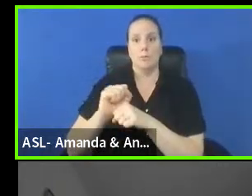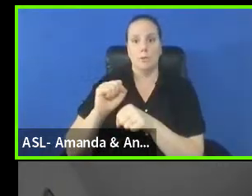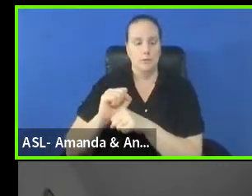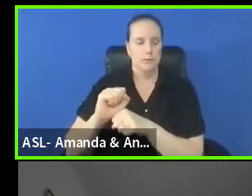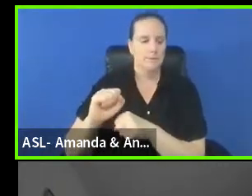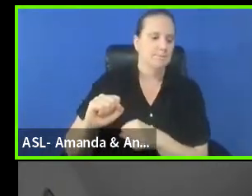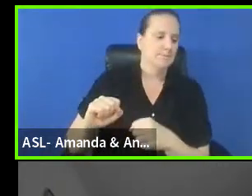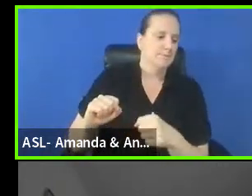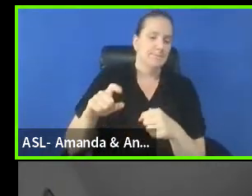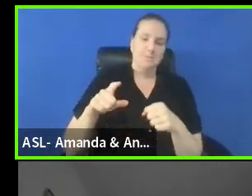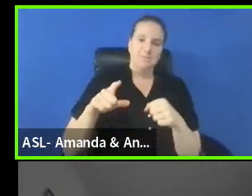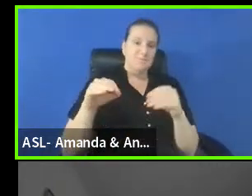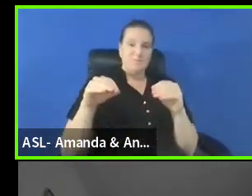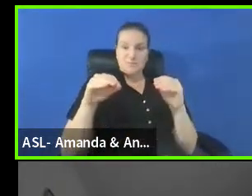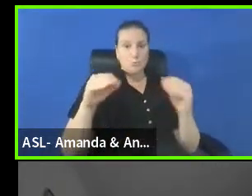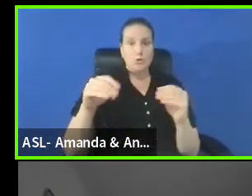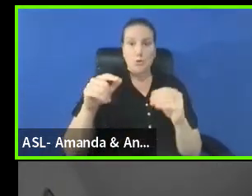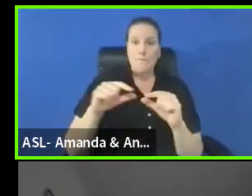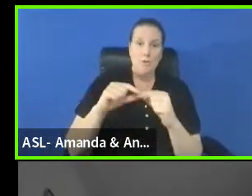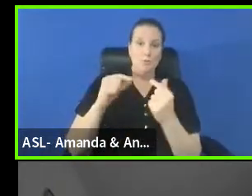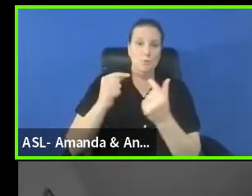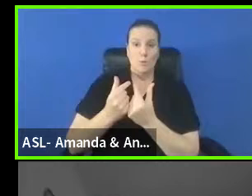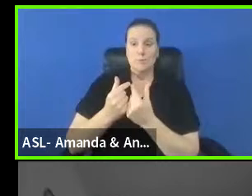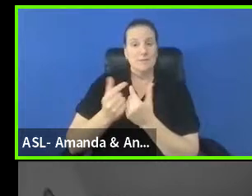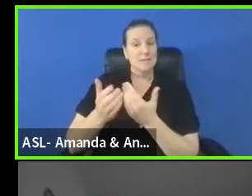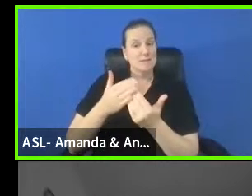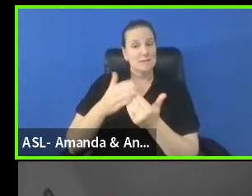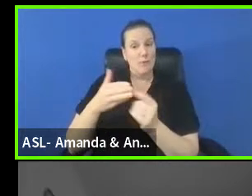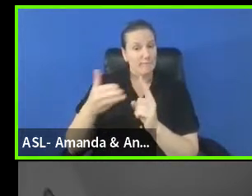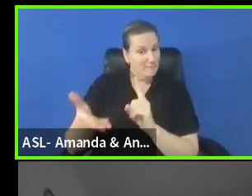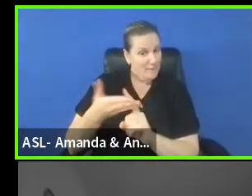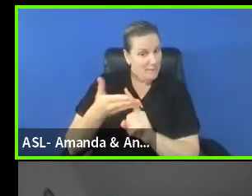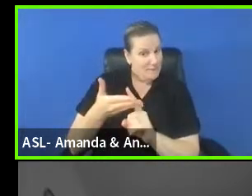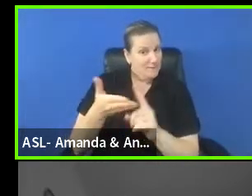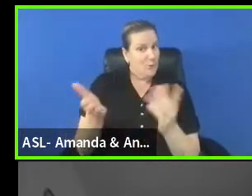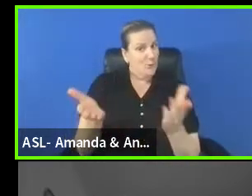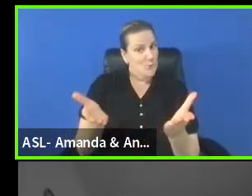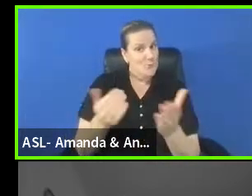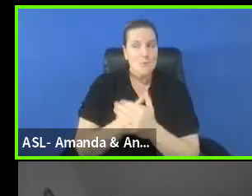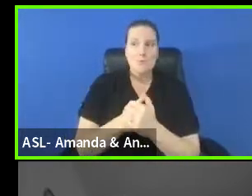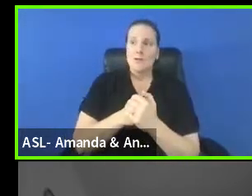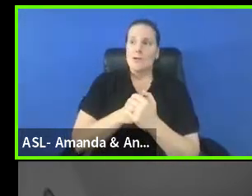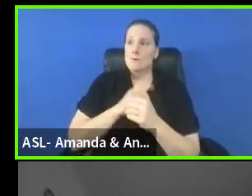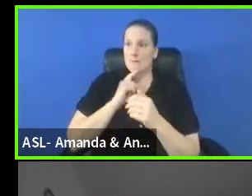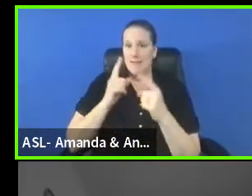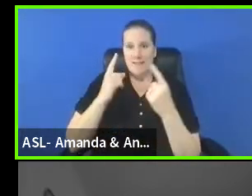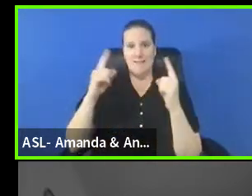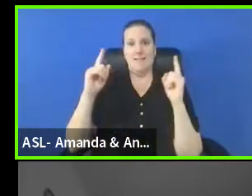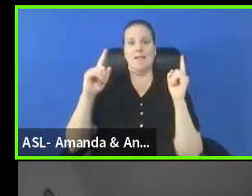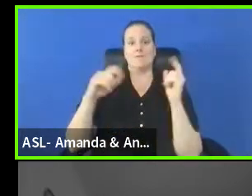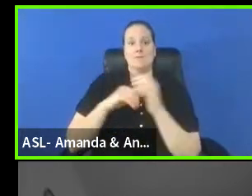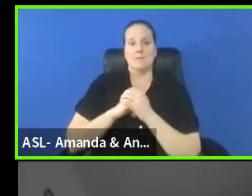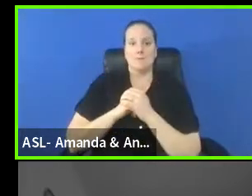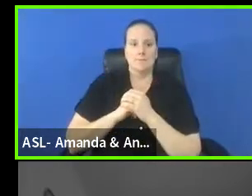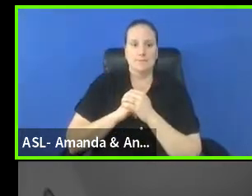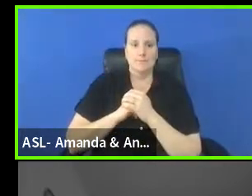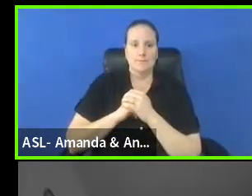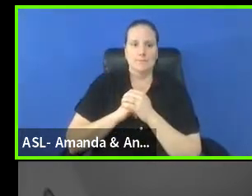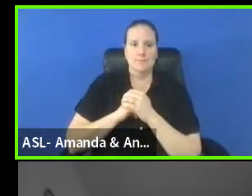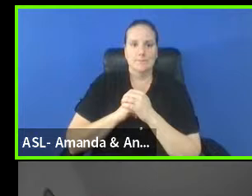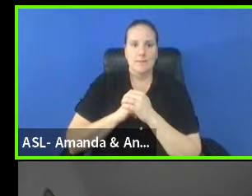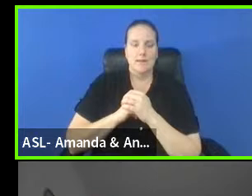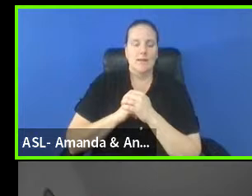and neither of these groups are very easy to convince. And you guys achieved a very successful, crossed some very